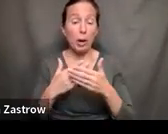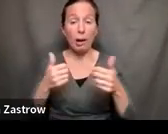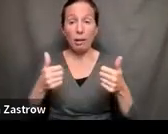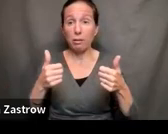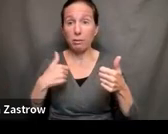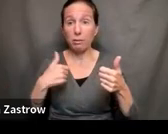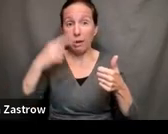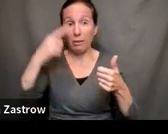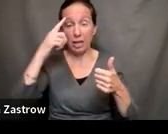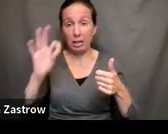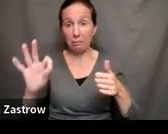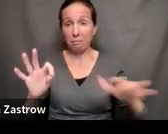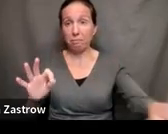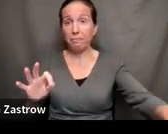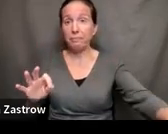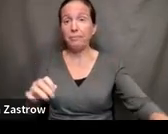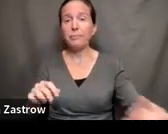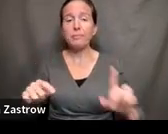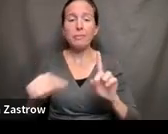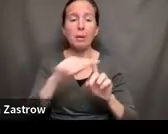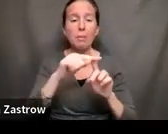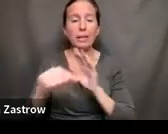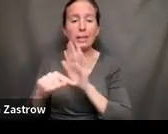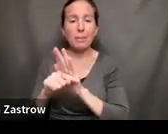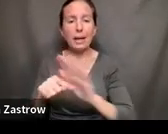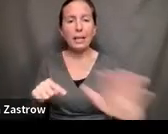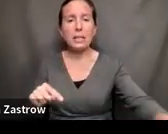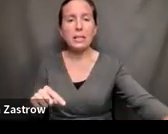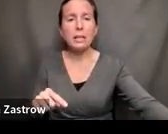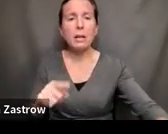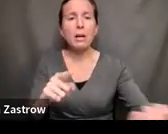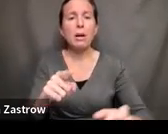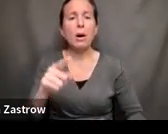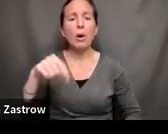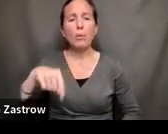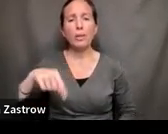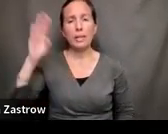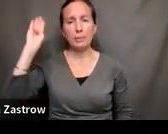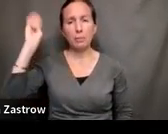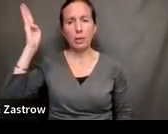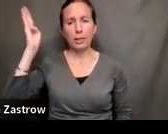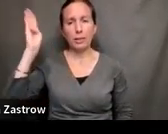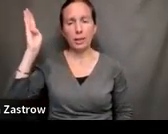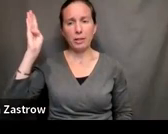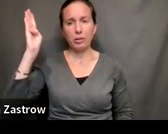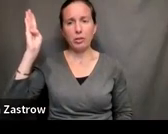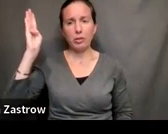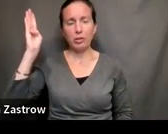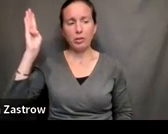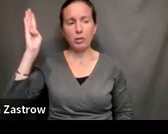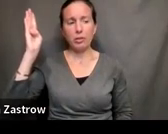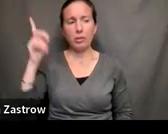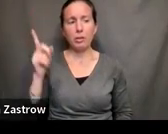say. The plus minus is this is a presentation. Did they identify that science